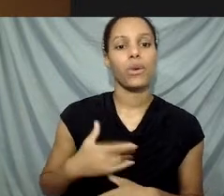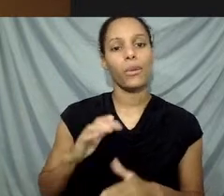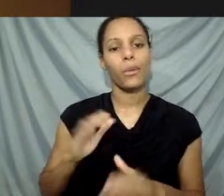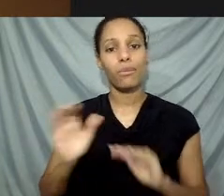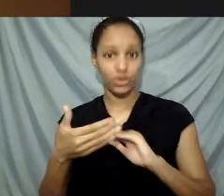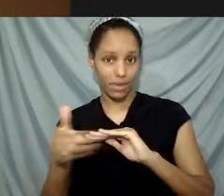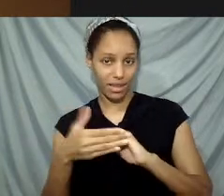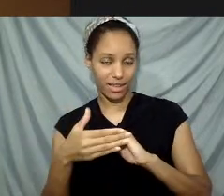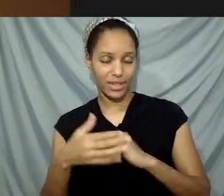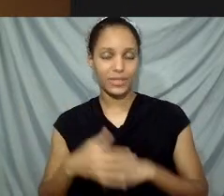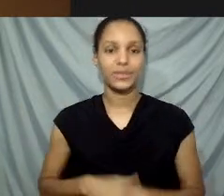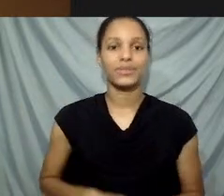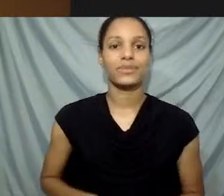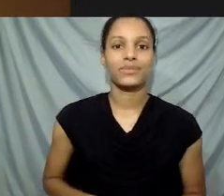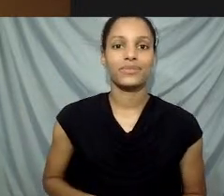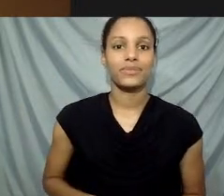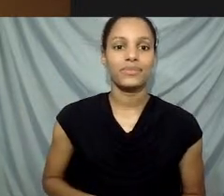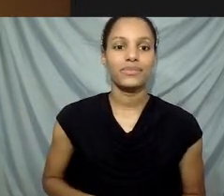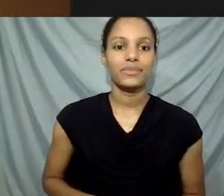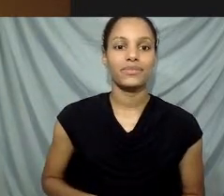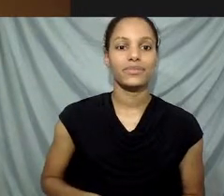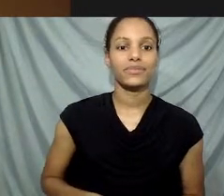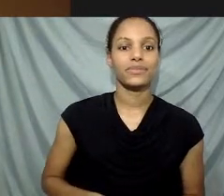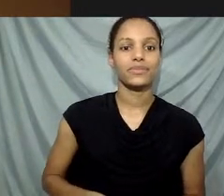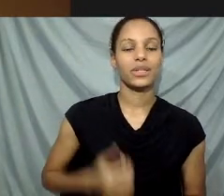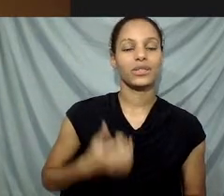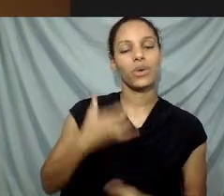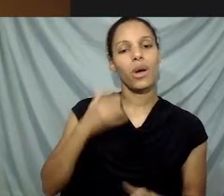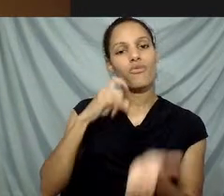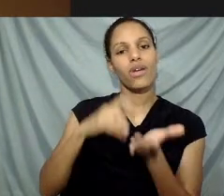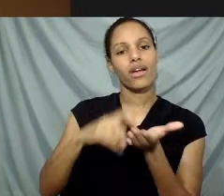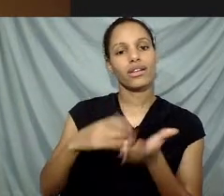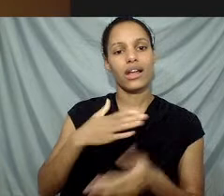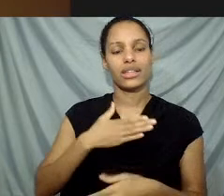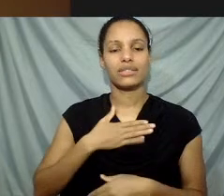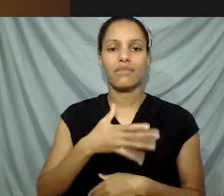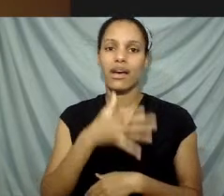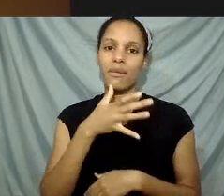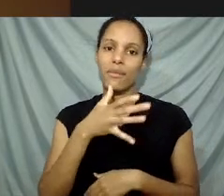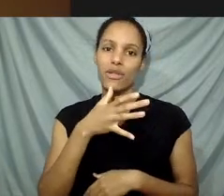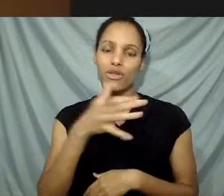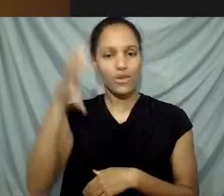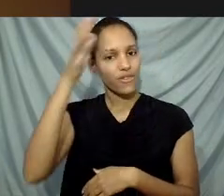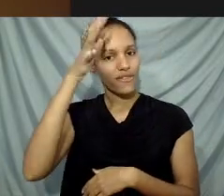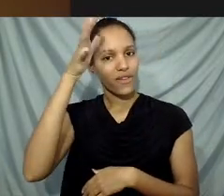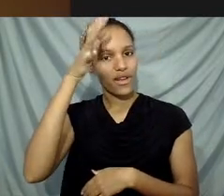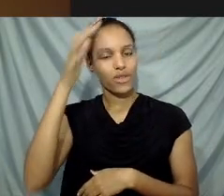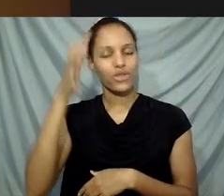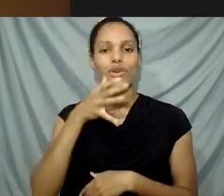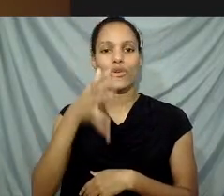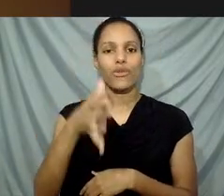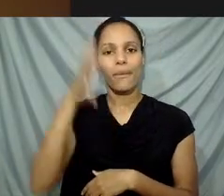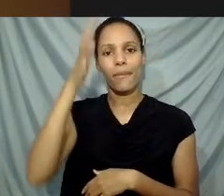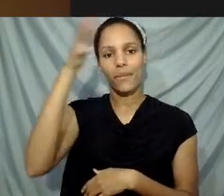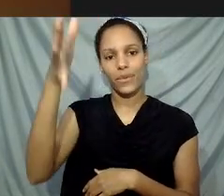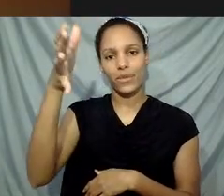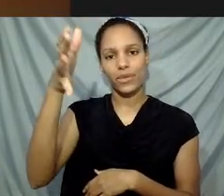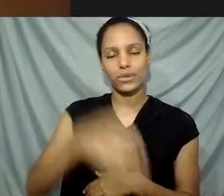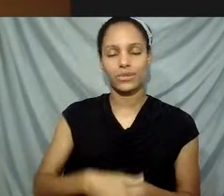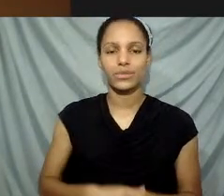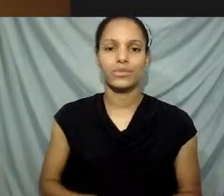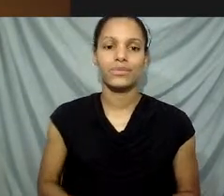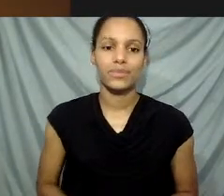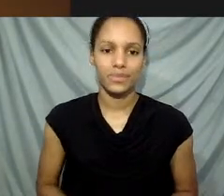of Solomon Golson and Ruby Chapman, and daughter of Theophilus Warren and my 94-year-old mother,